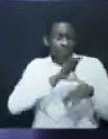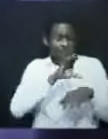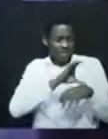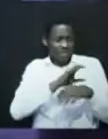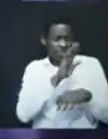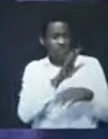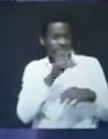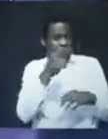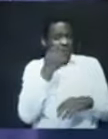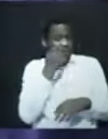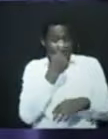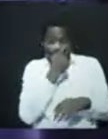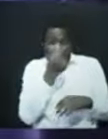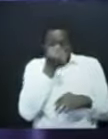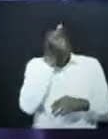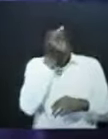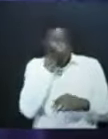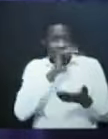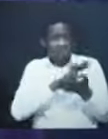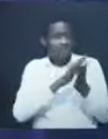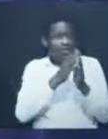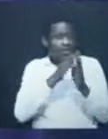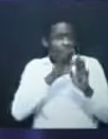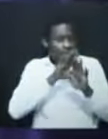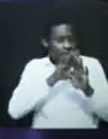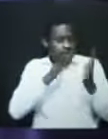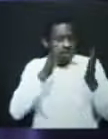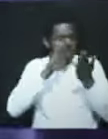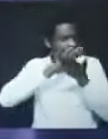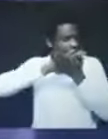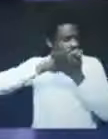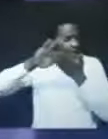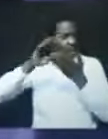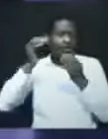congregation, will be enlightened so they will know.